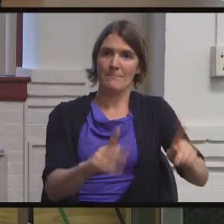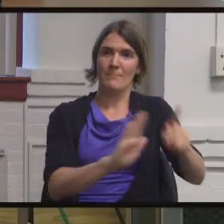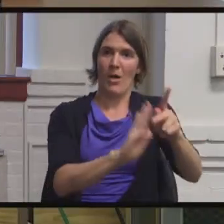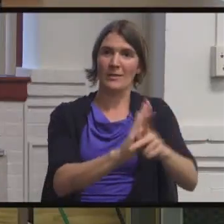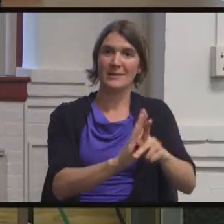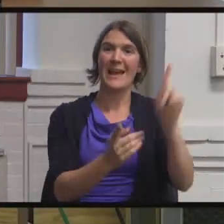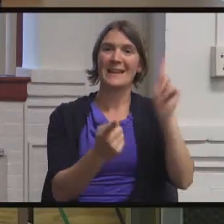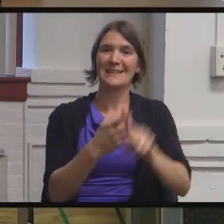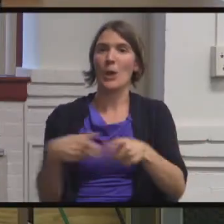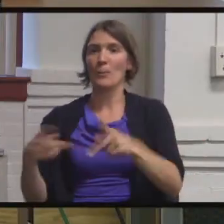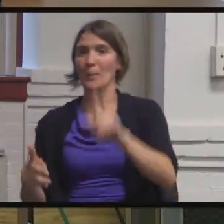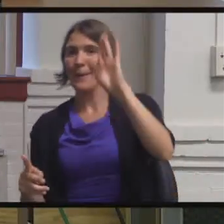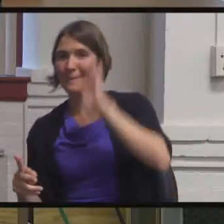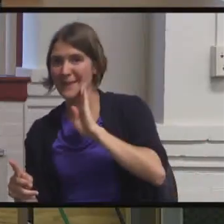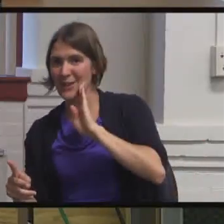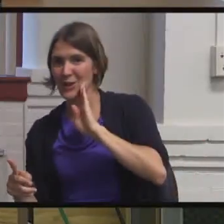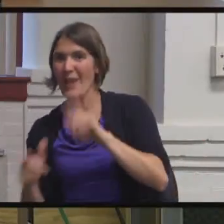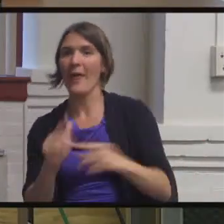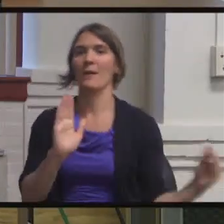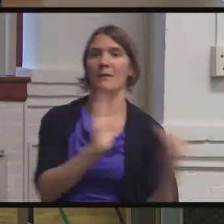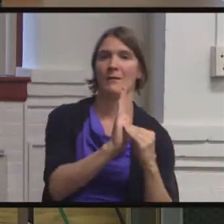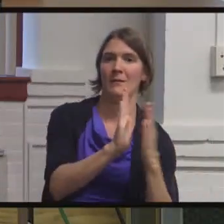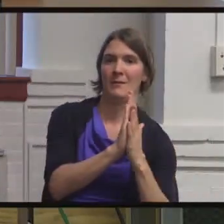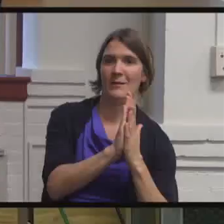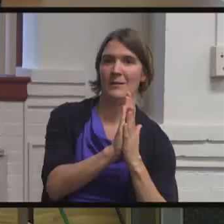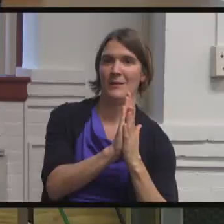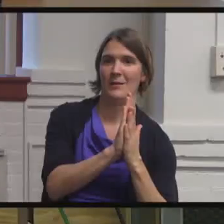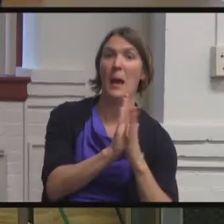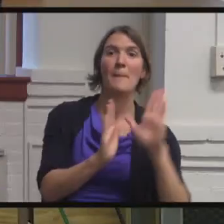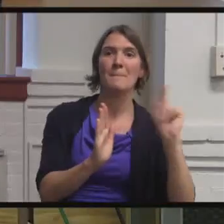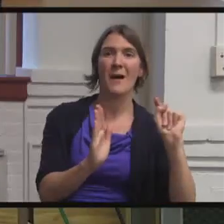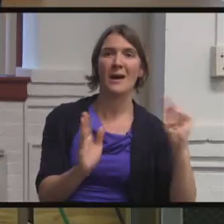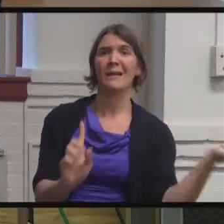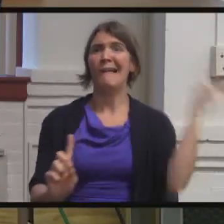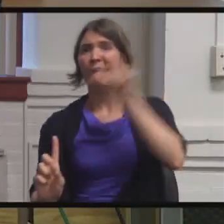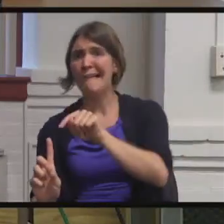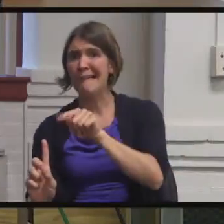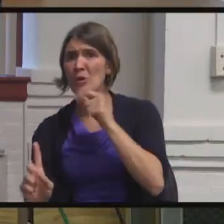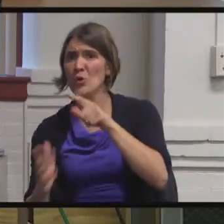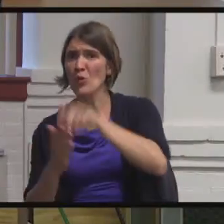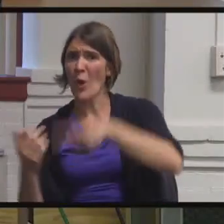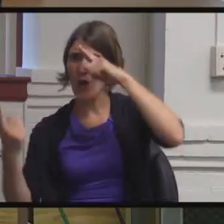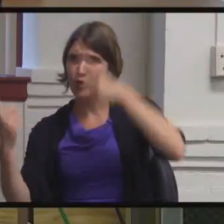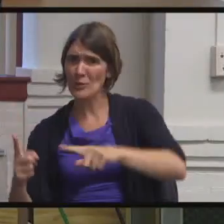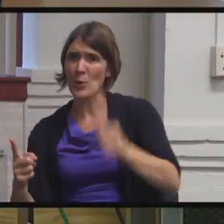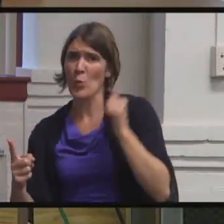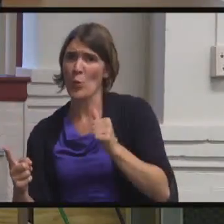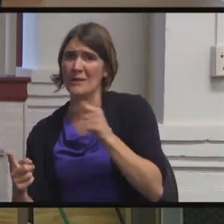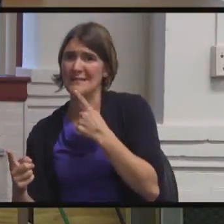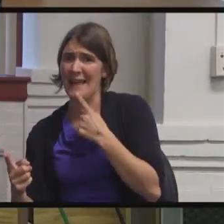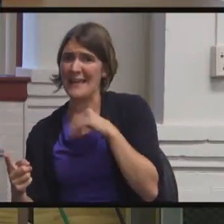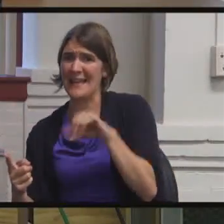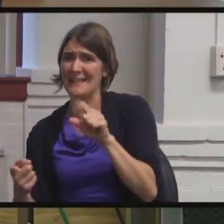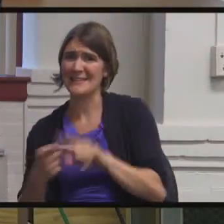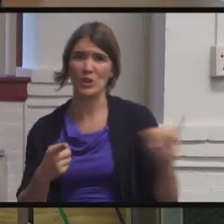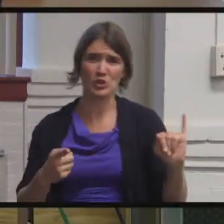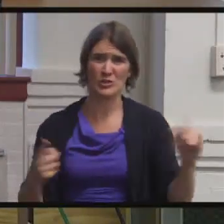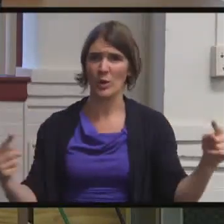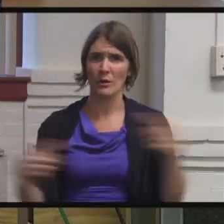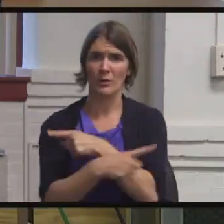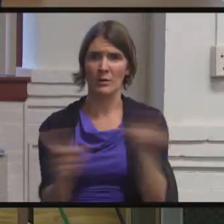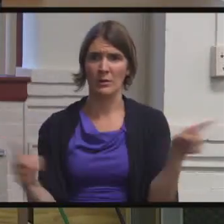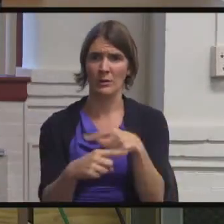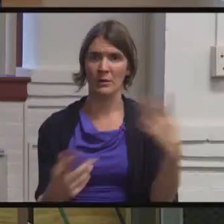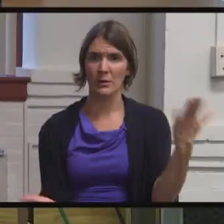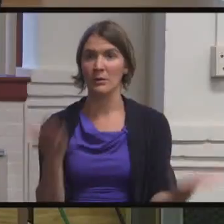beer. And then the person who was going to write the agreement didn't want to write the agreement until he knew I had the insurance policy. So it was